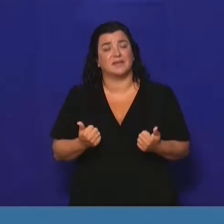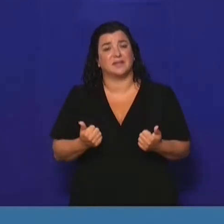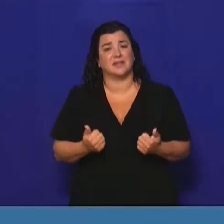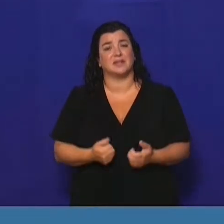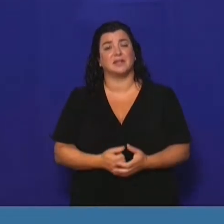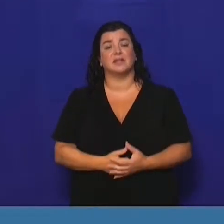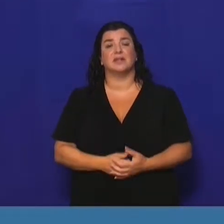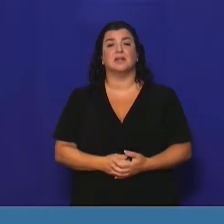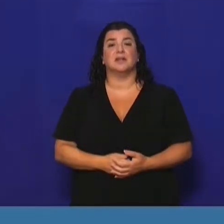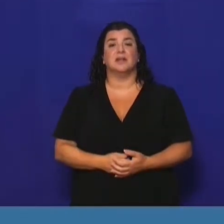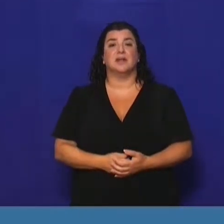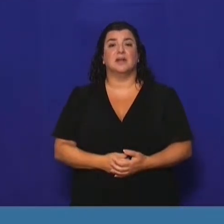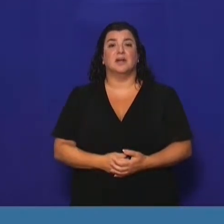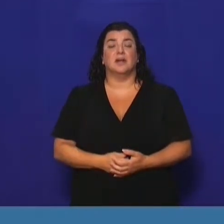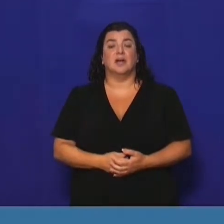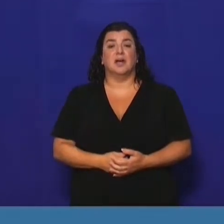aħna